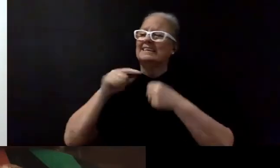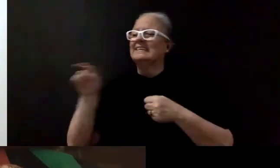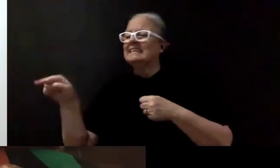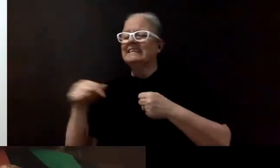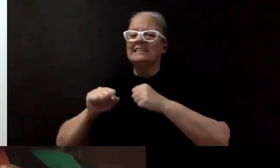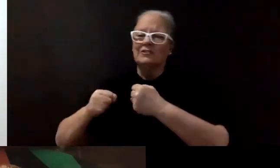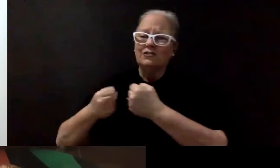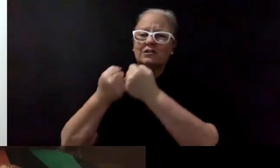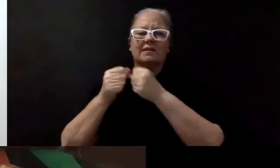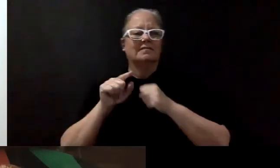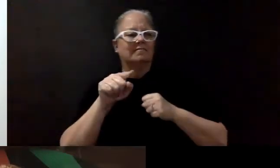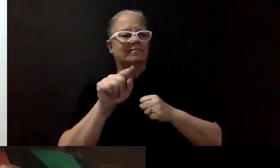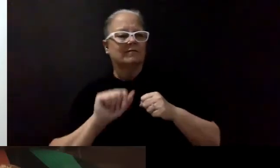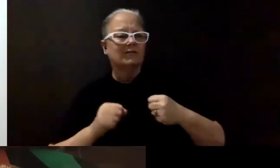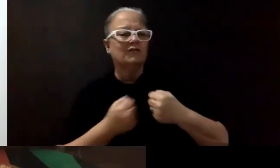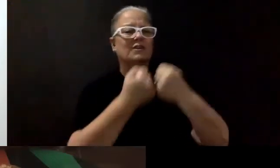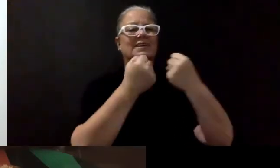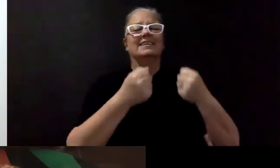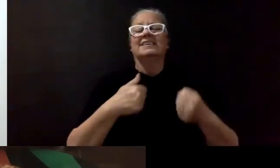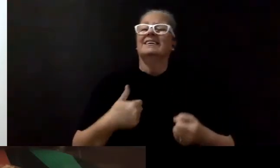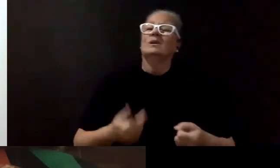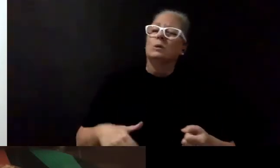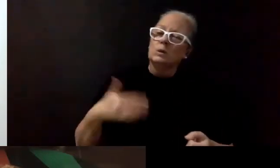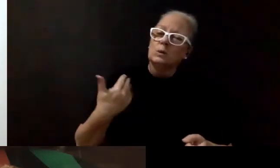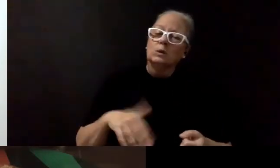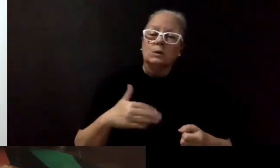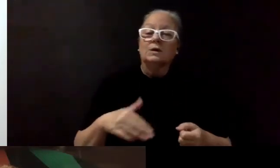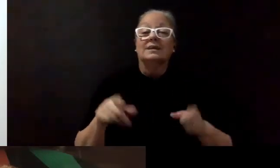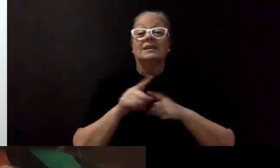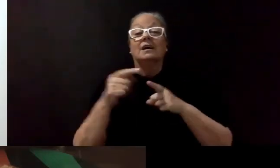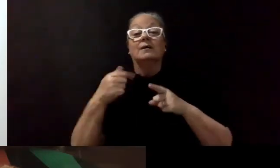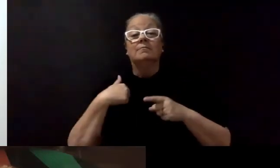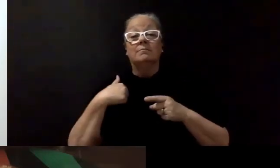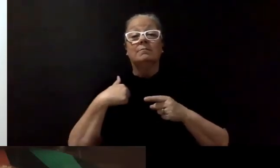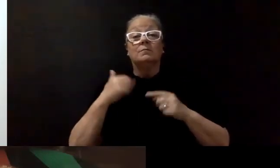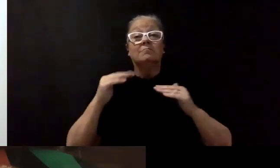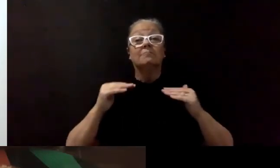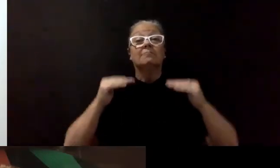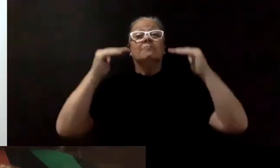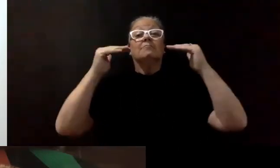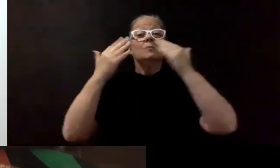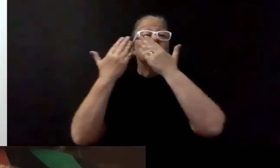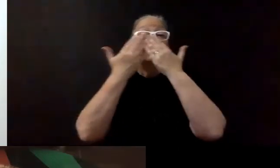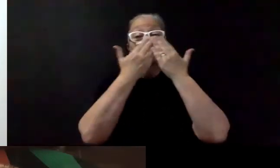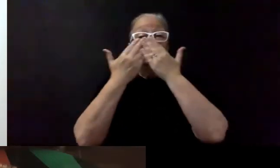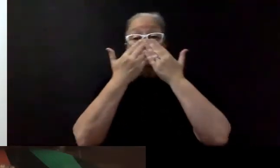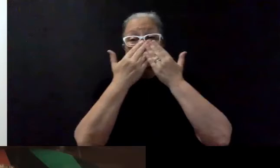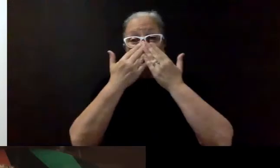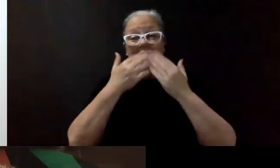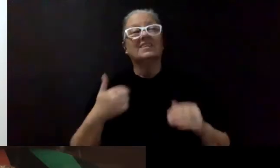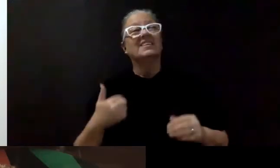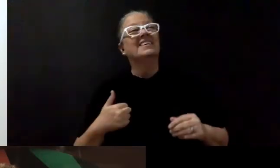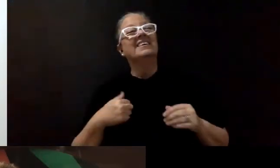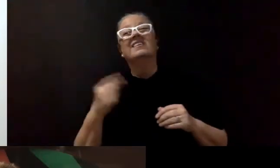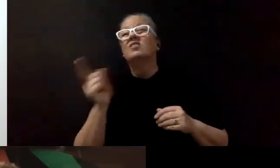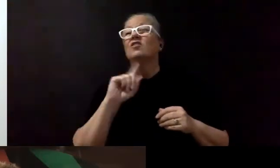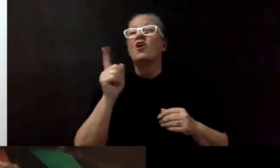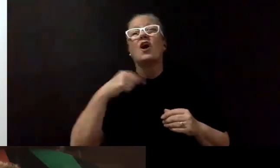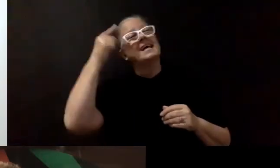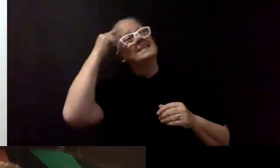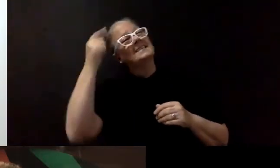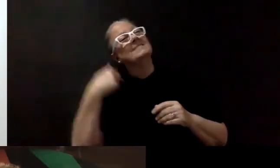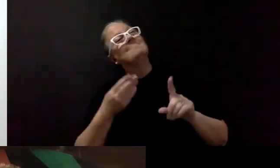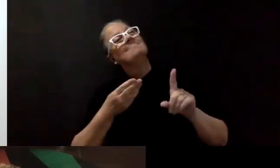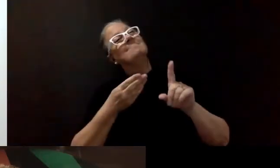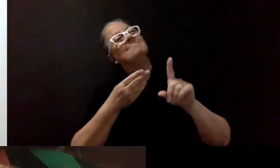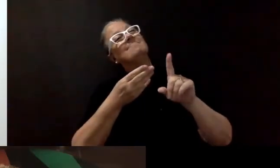school, I was really not encouraged to pursue a career in music, which was what I really wanted to